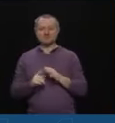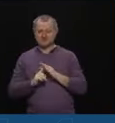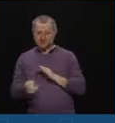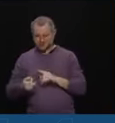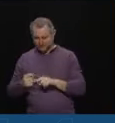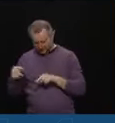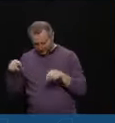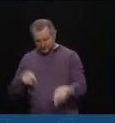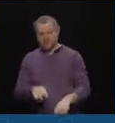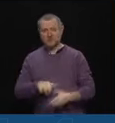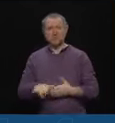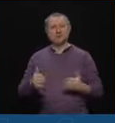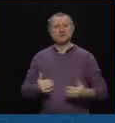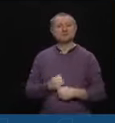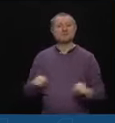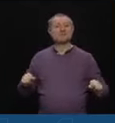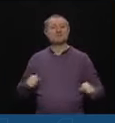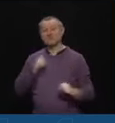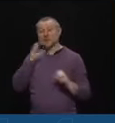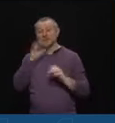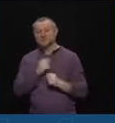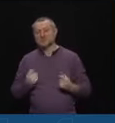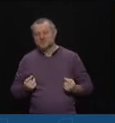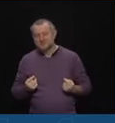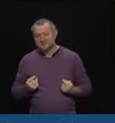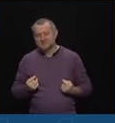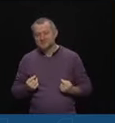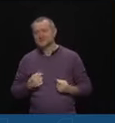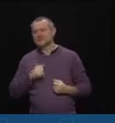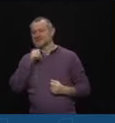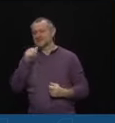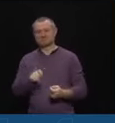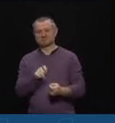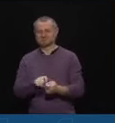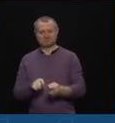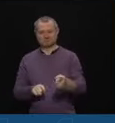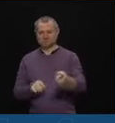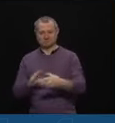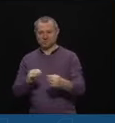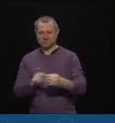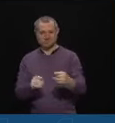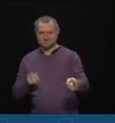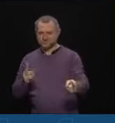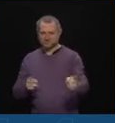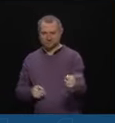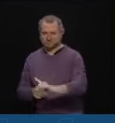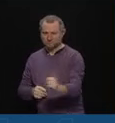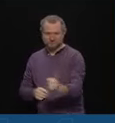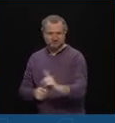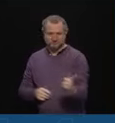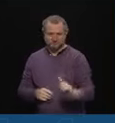what? That is not an accurate portrayal of our history, because two men